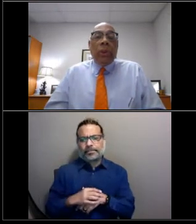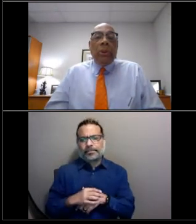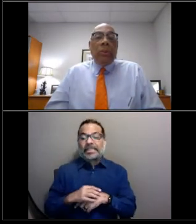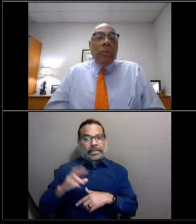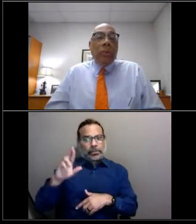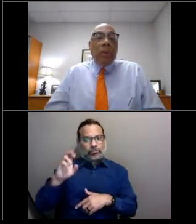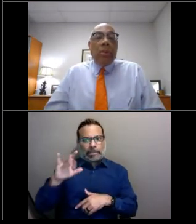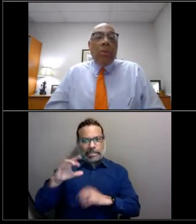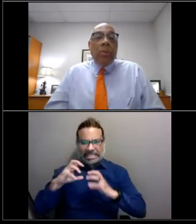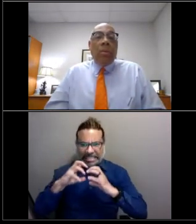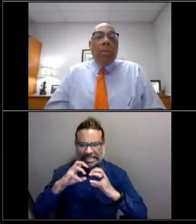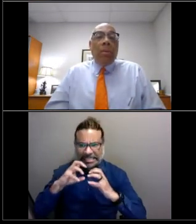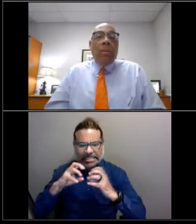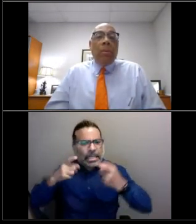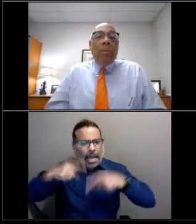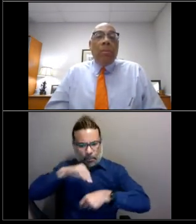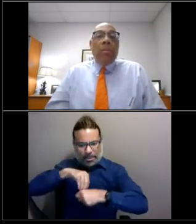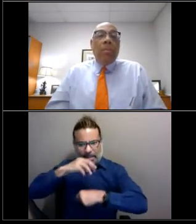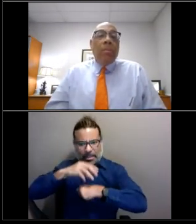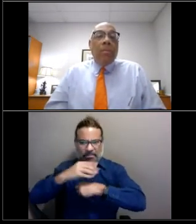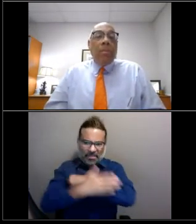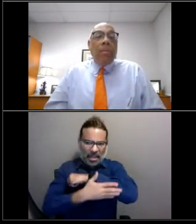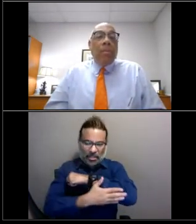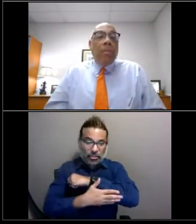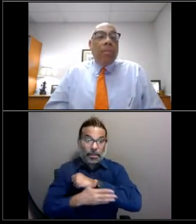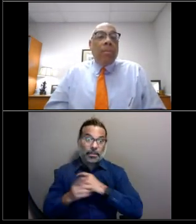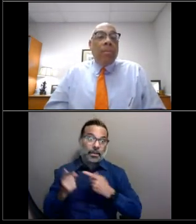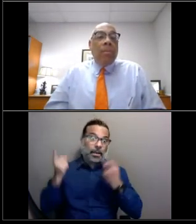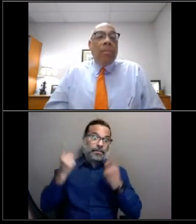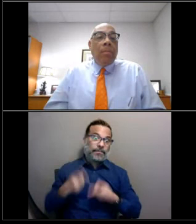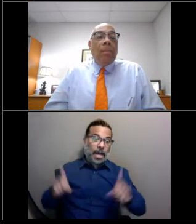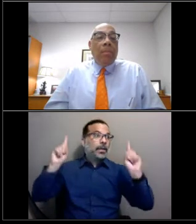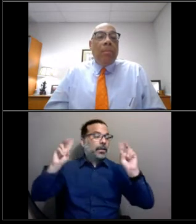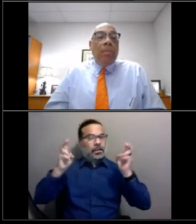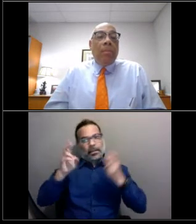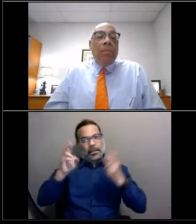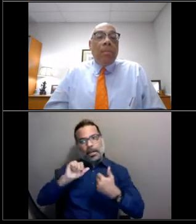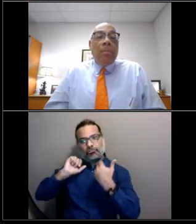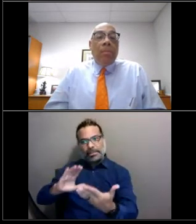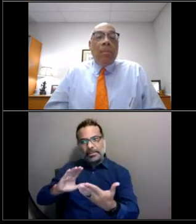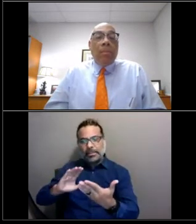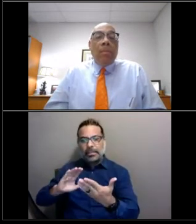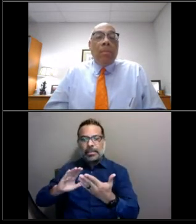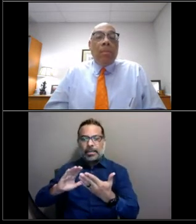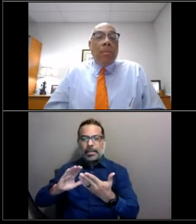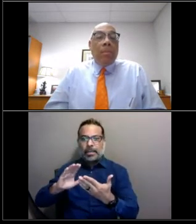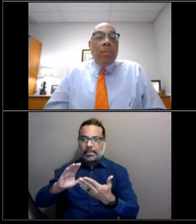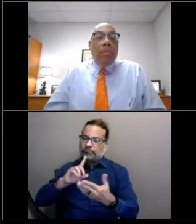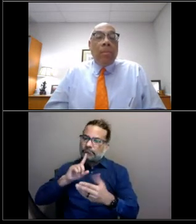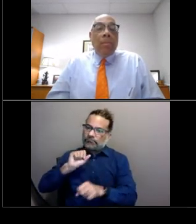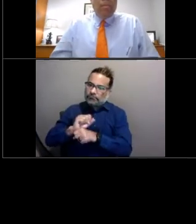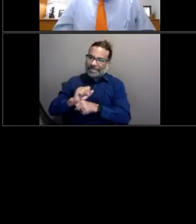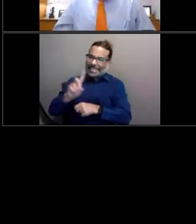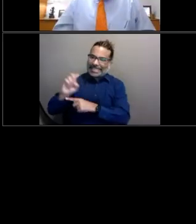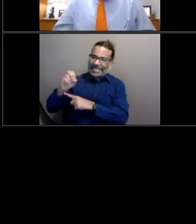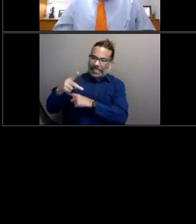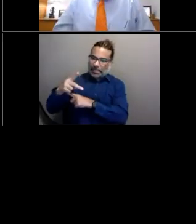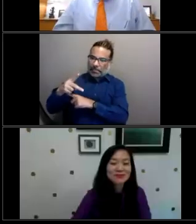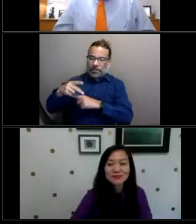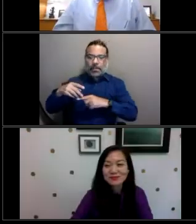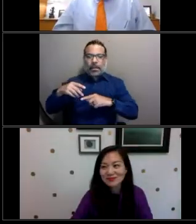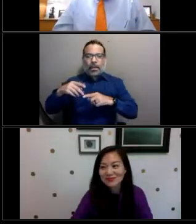that we're facing in our country, I would say finally addressing in a deep way. A lot of people are remote